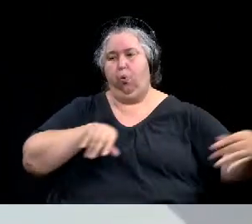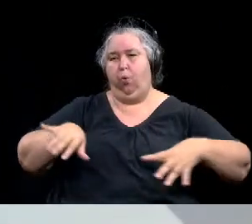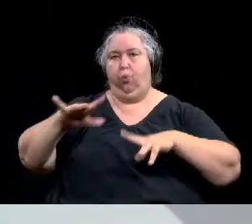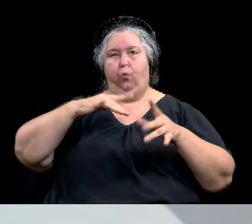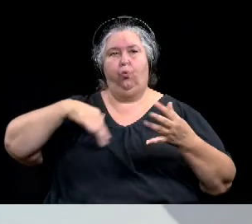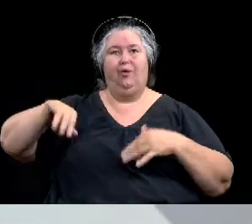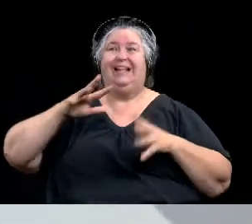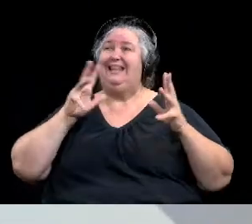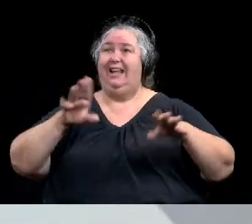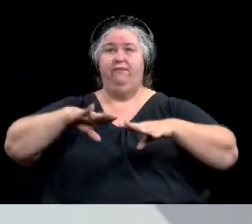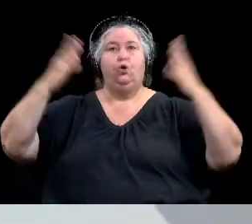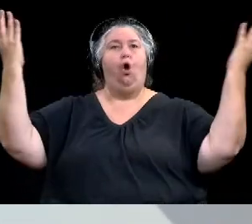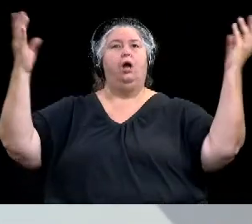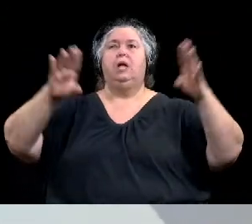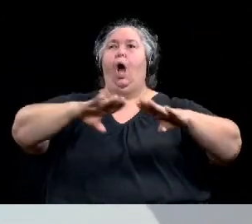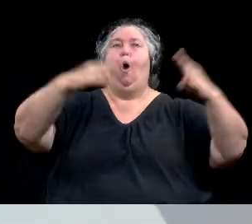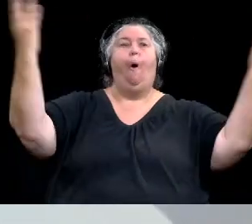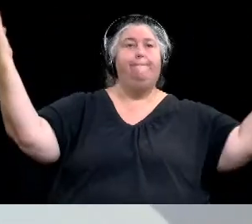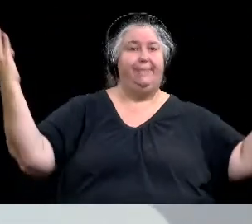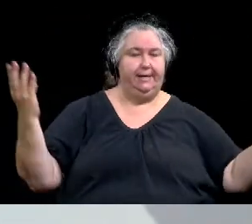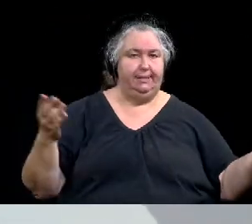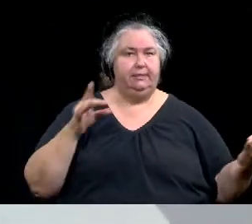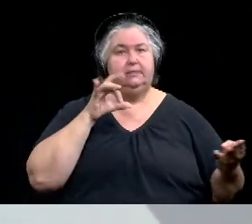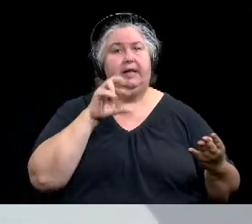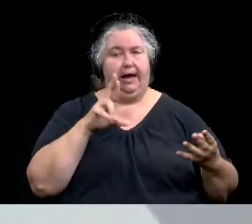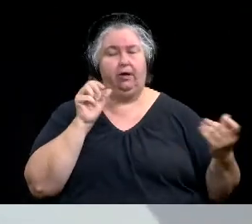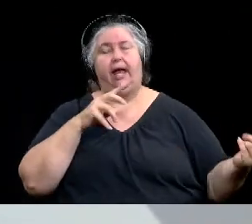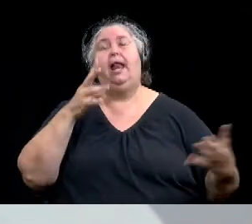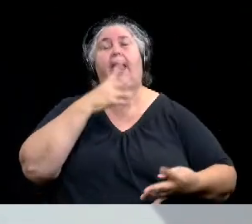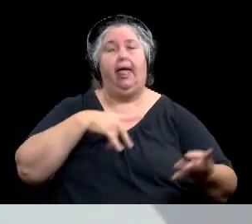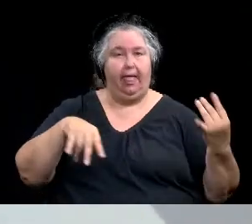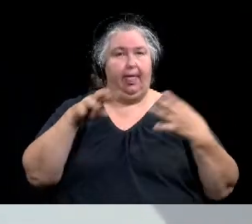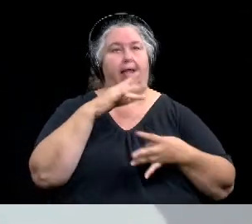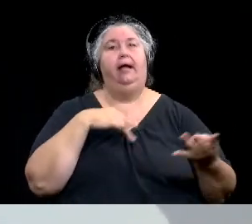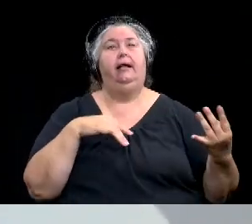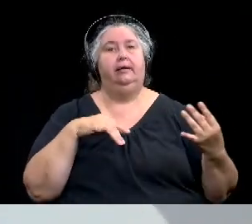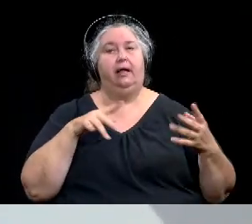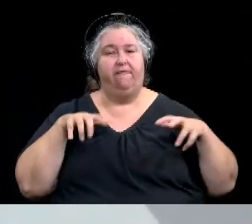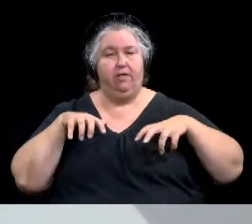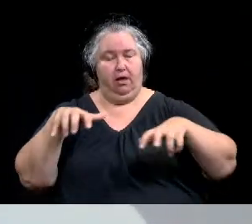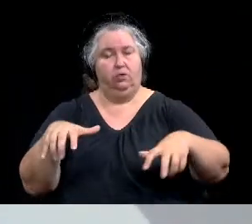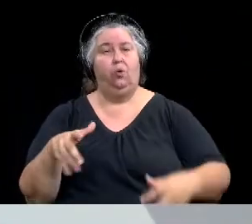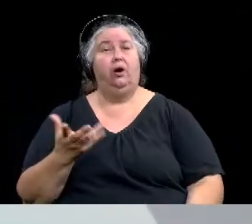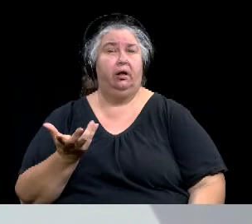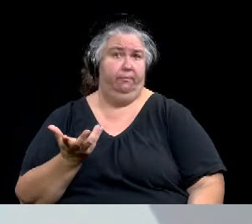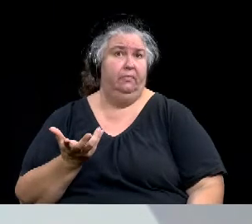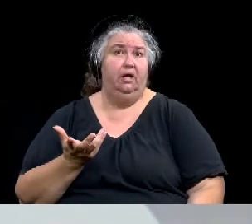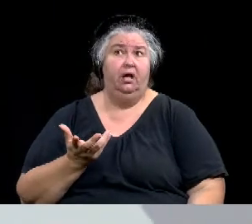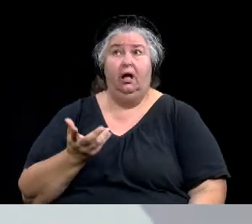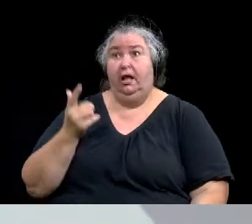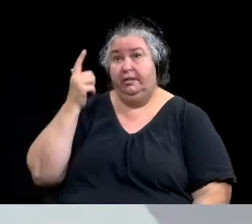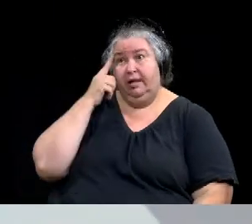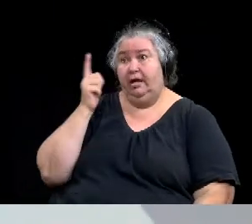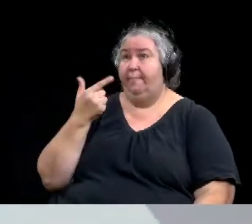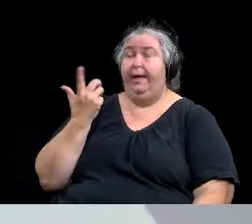doors open so that air can traffic in and out of the auditorium. And be thinking about just overall density in